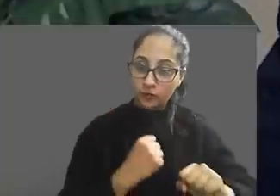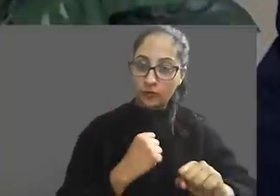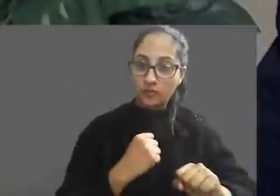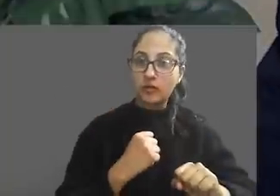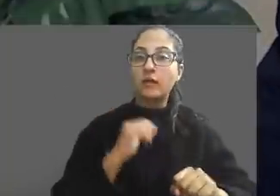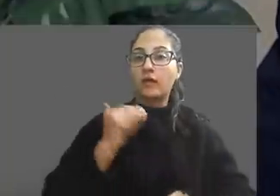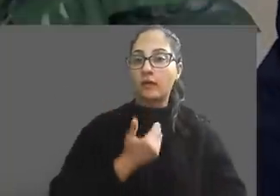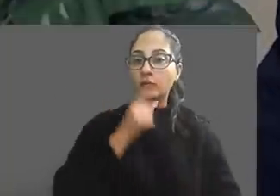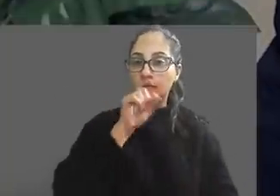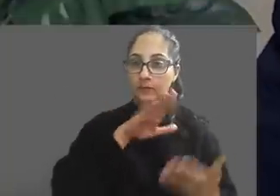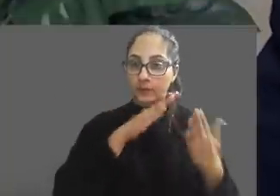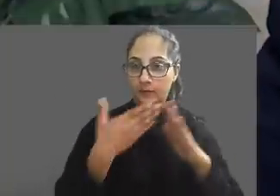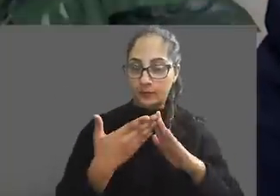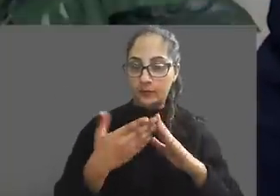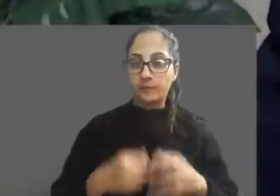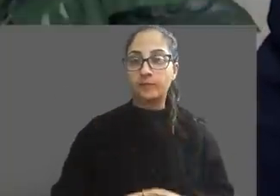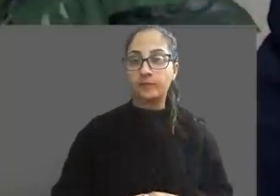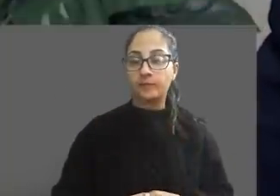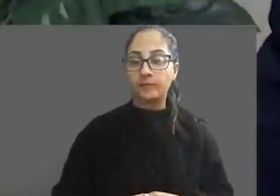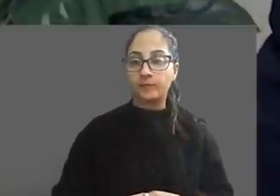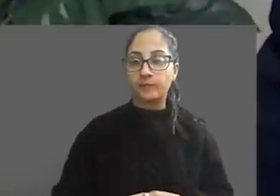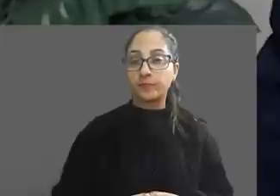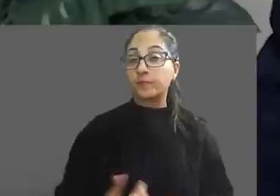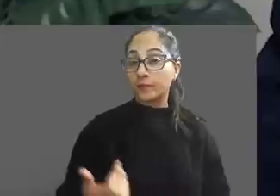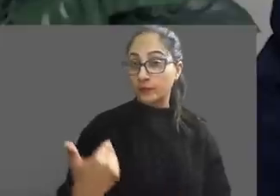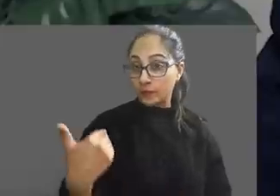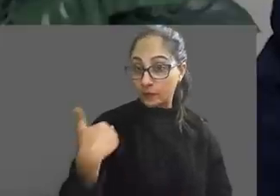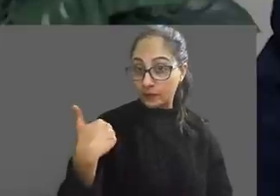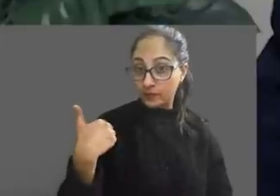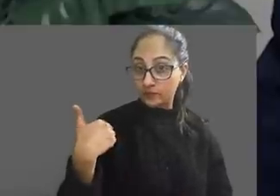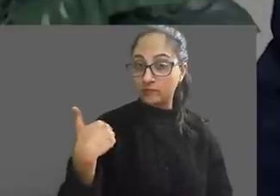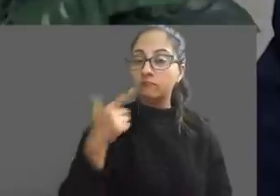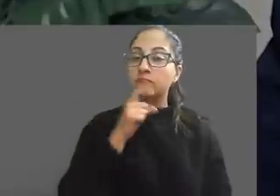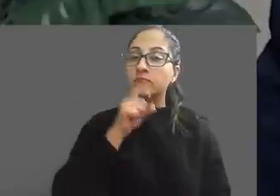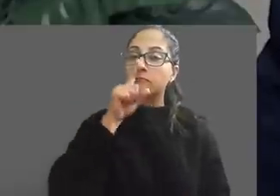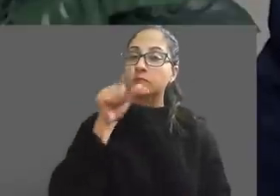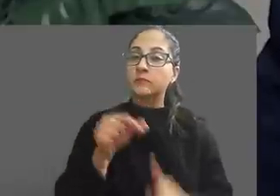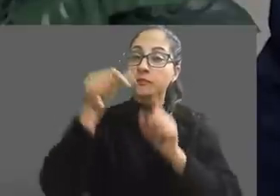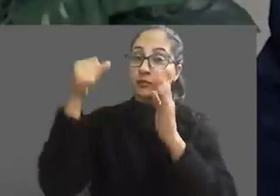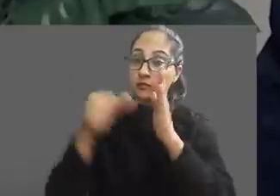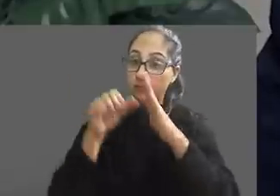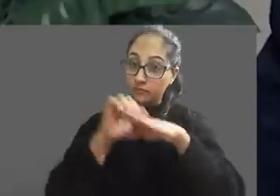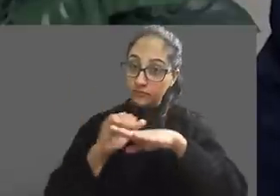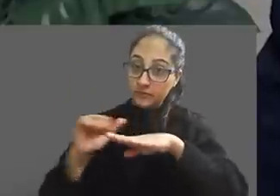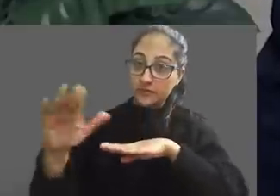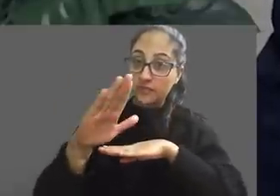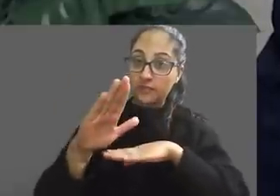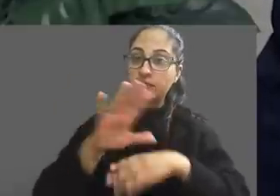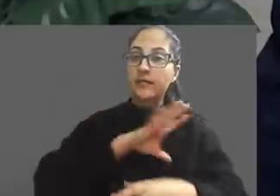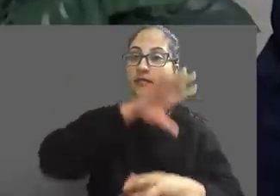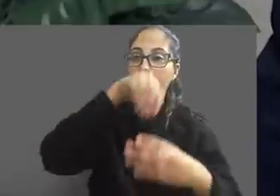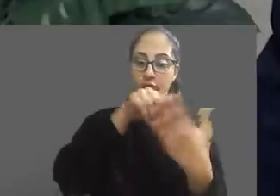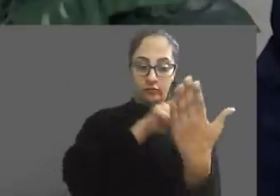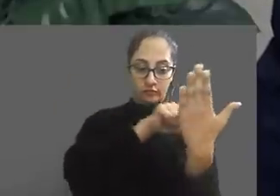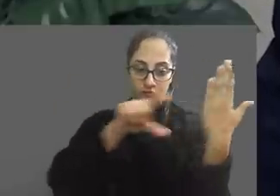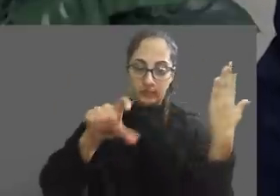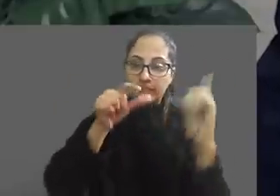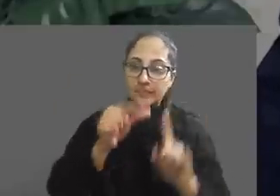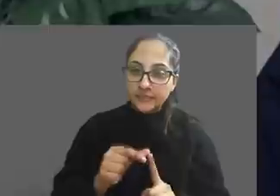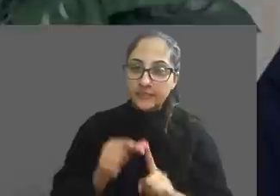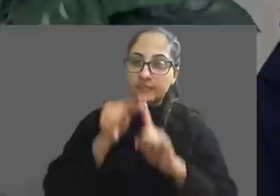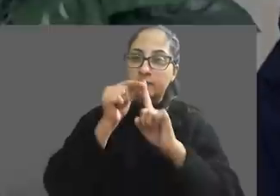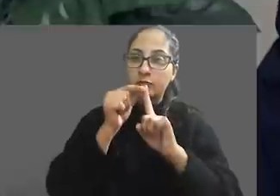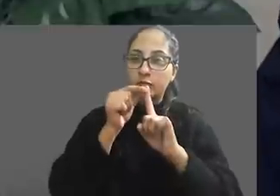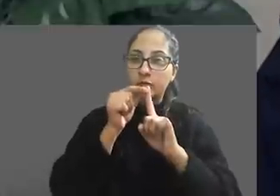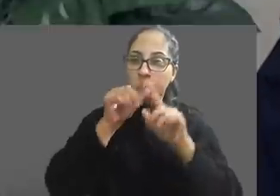"For centuries, one of the core backbones of our Jamaat has been our tradition of voluntary service.